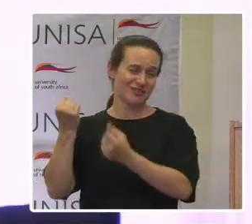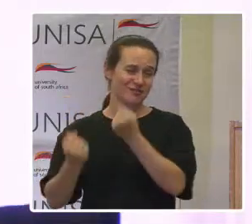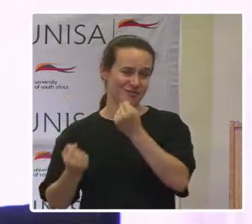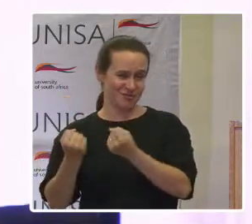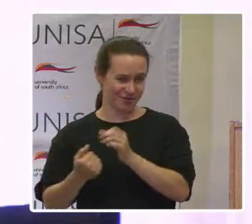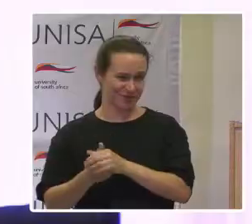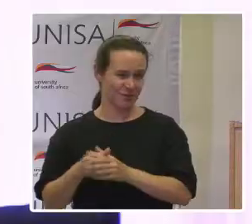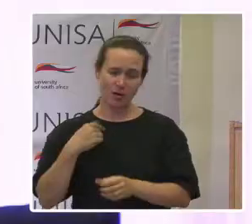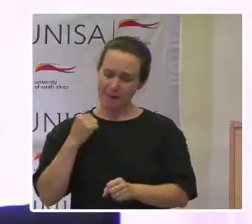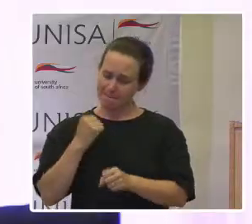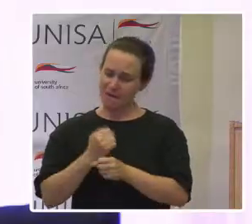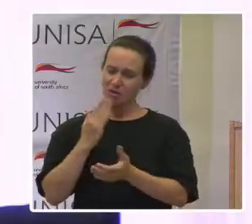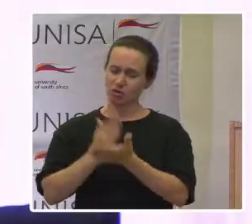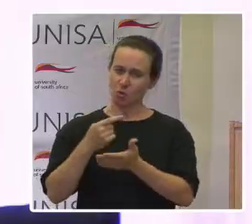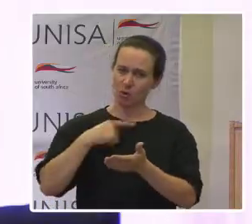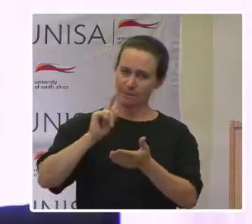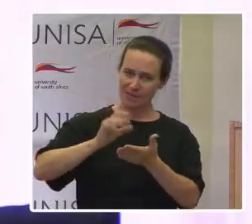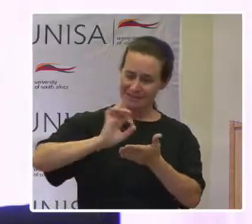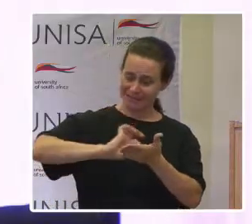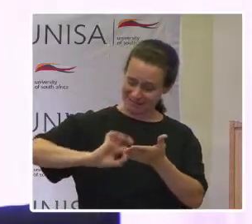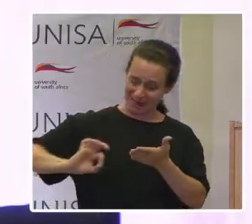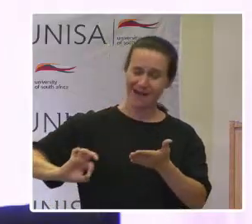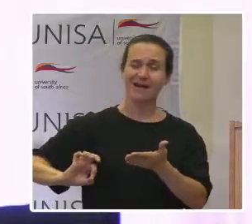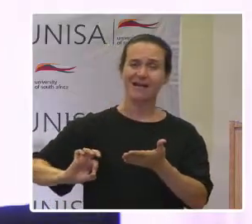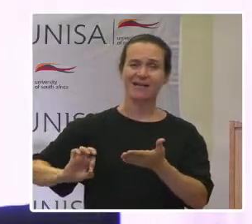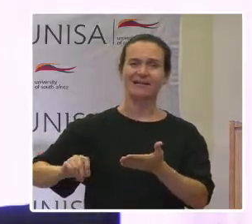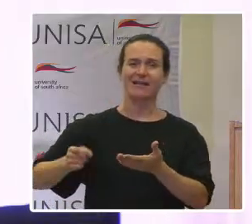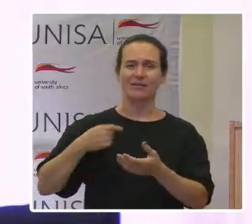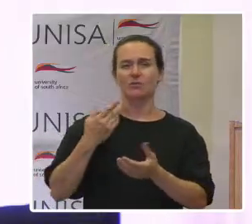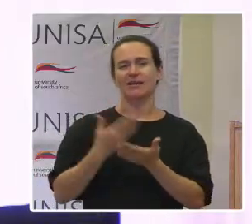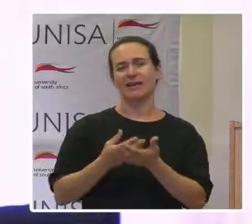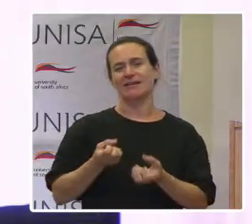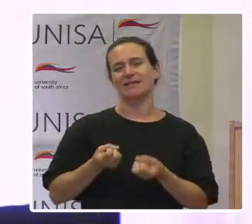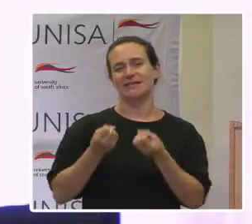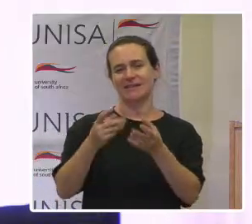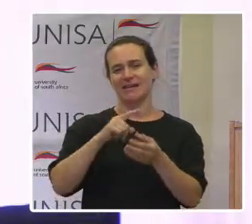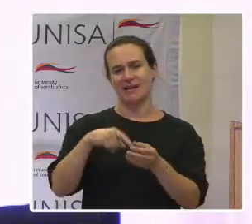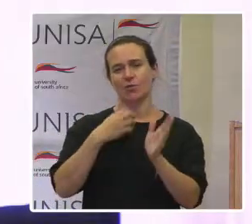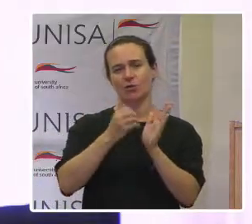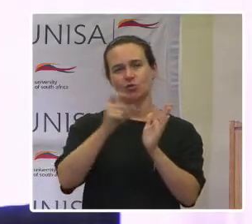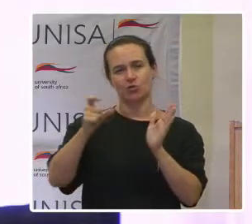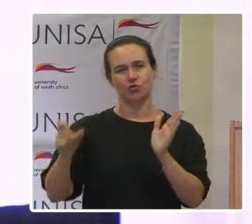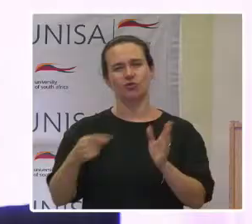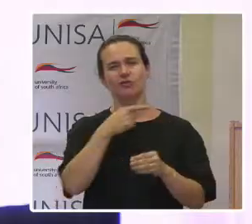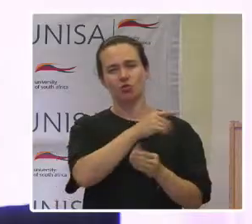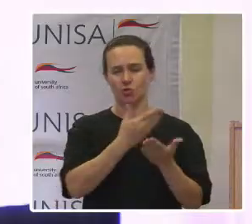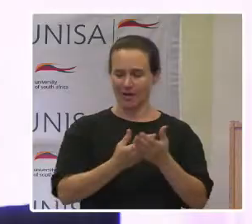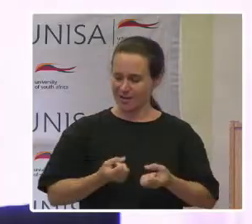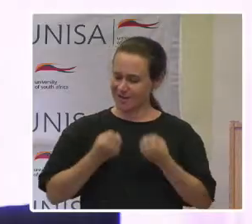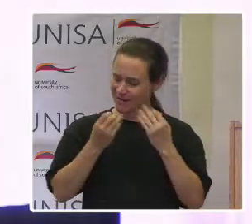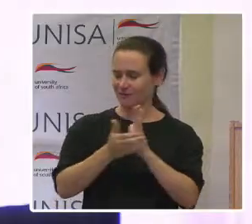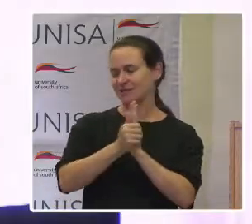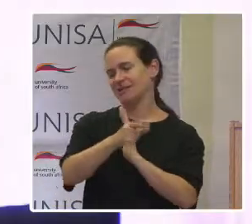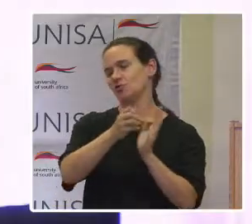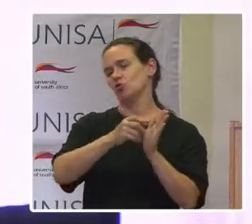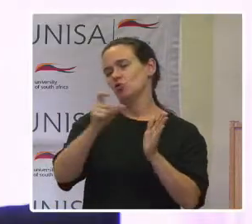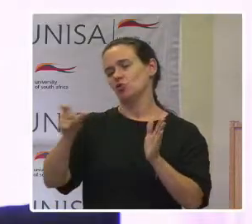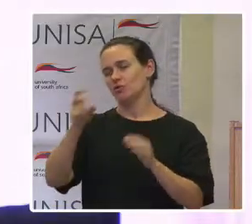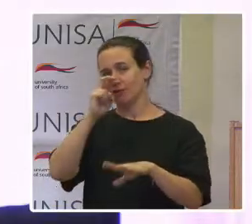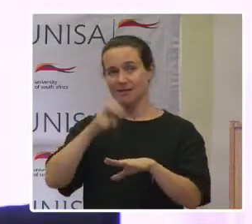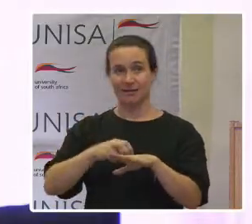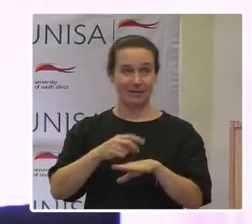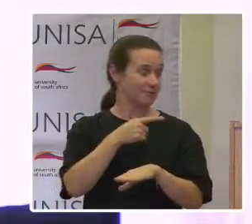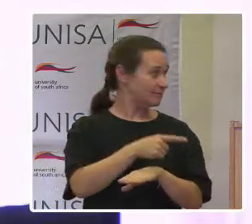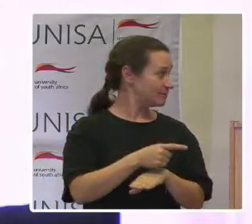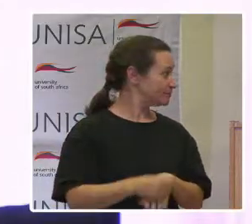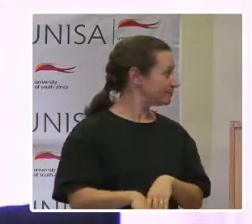sure that we sign that marriage and then we send our students so that you can give them the skills that they need. So long as